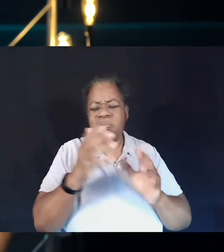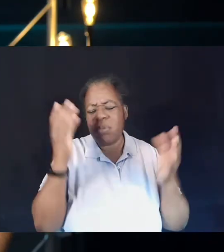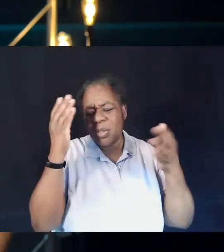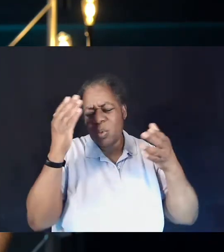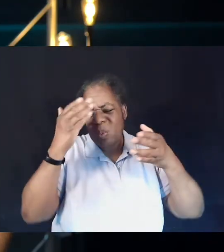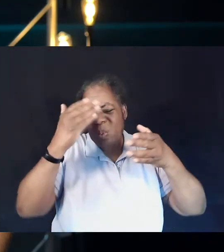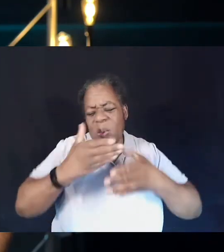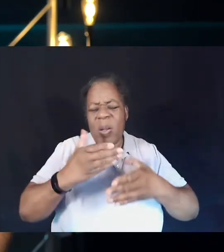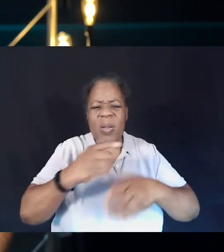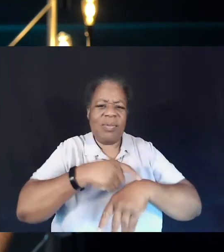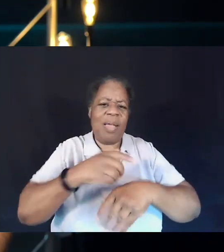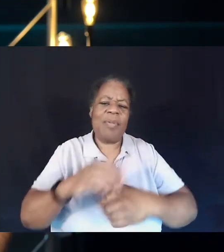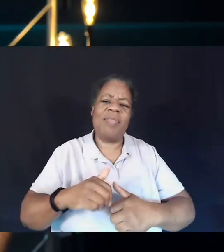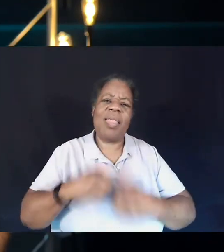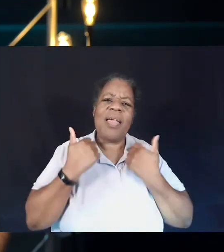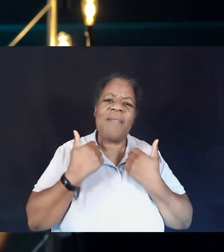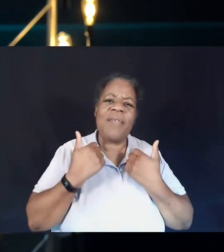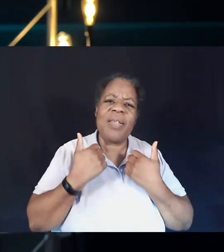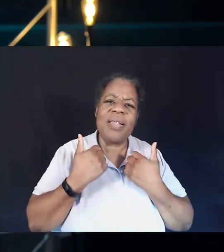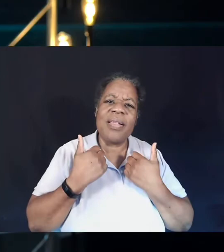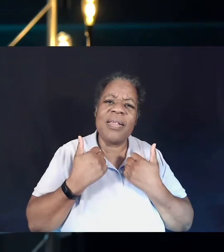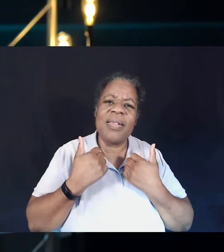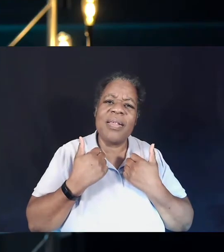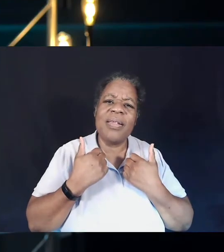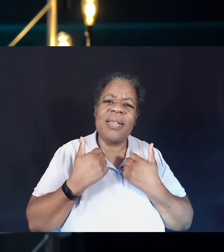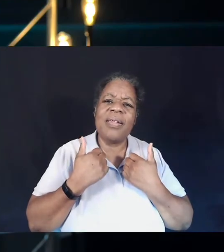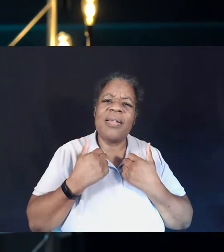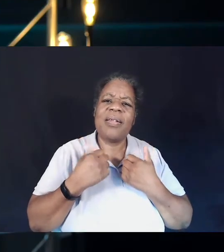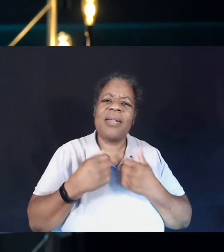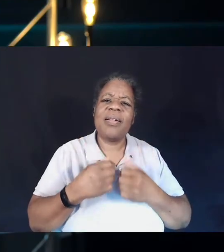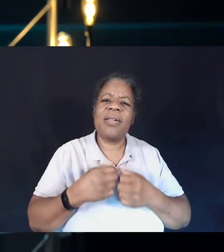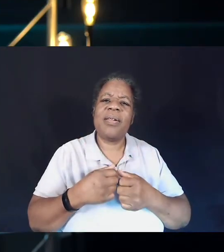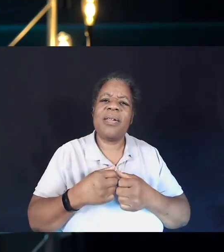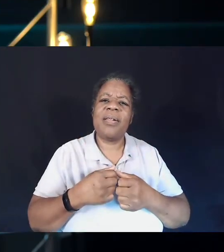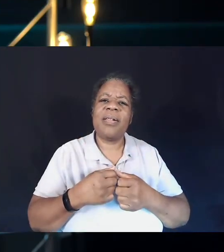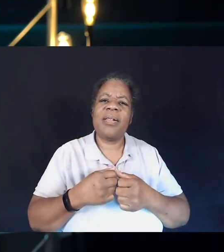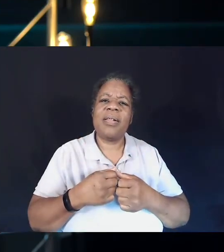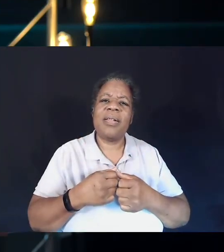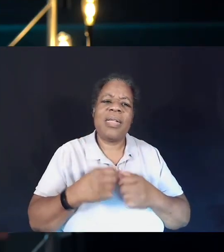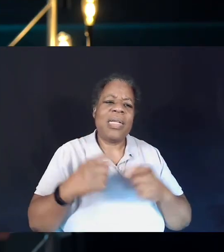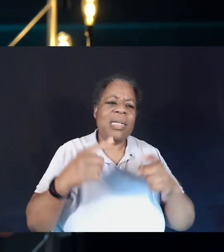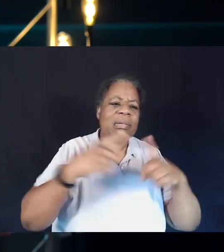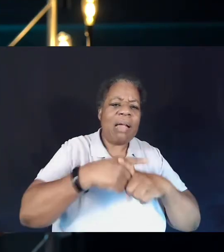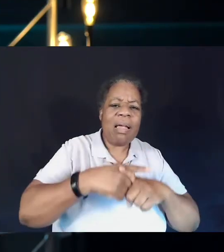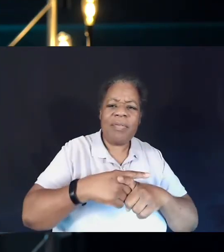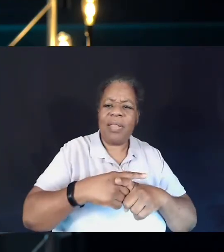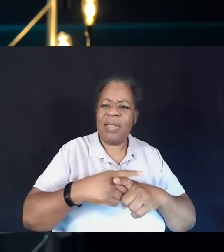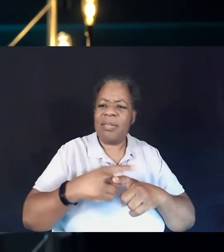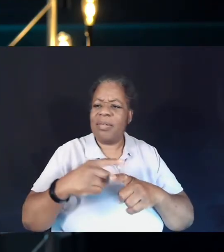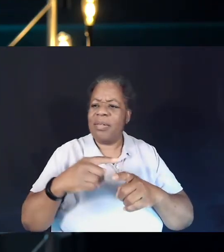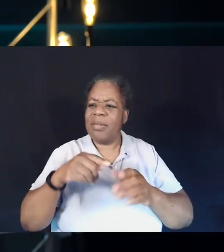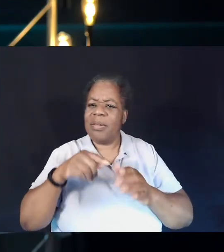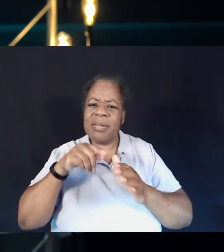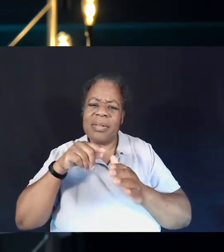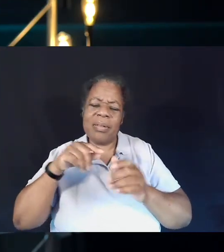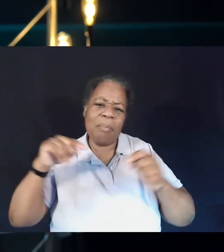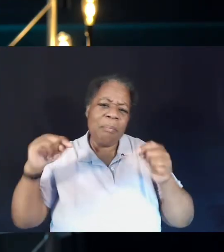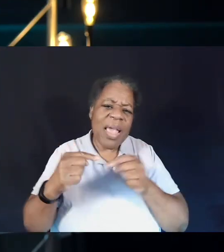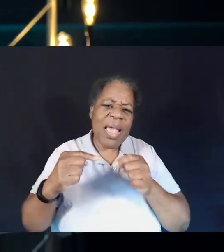life. This episode in David's life leads to conflict, pain, and death for him and his whole